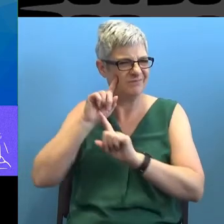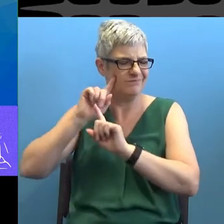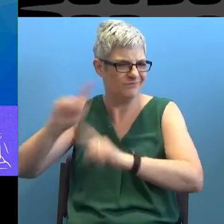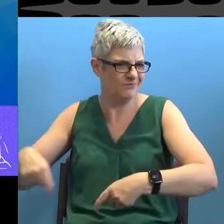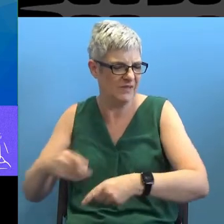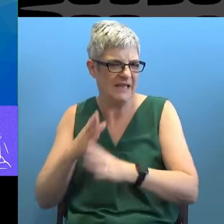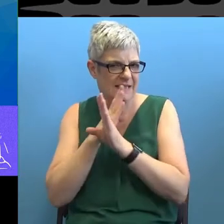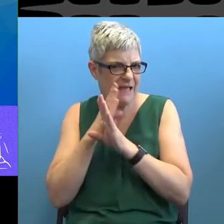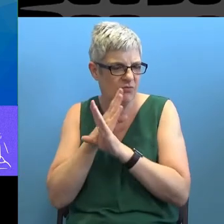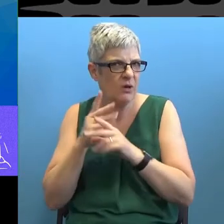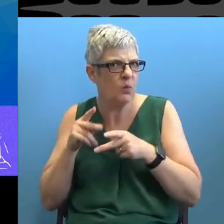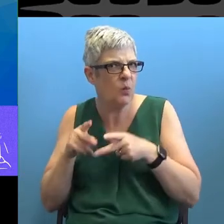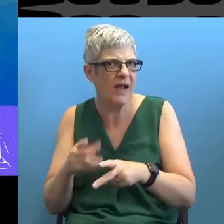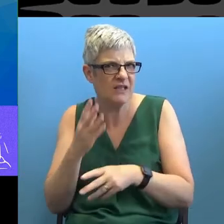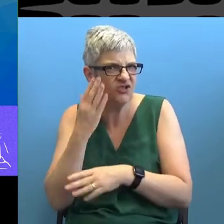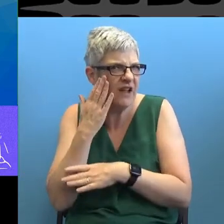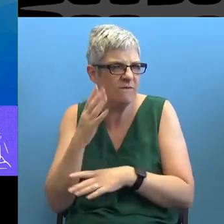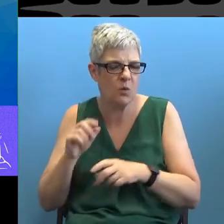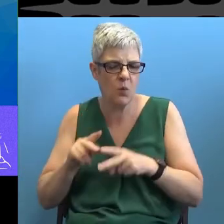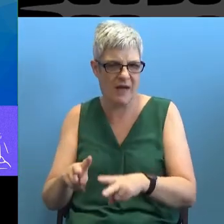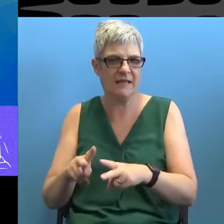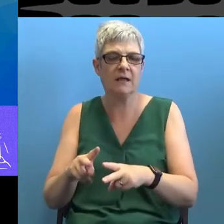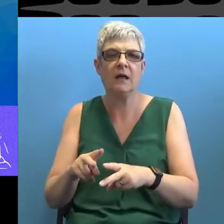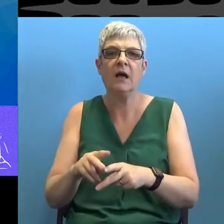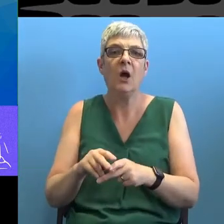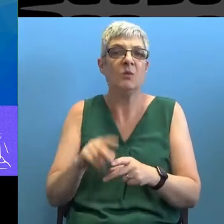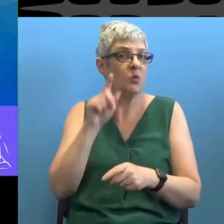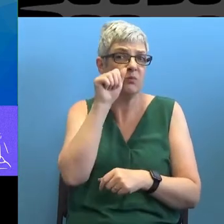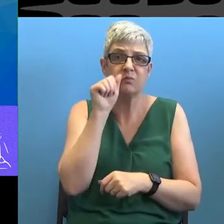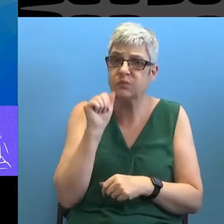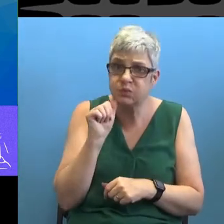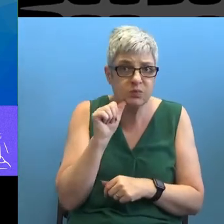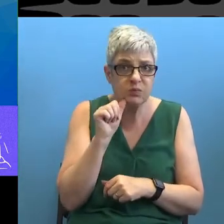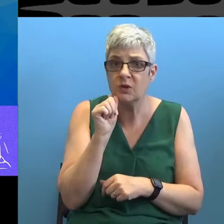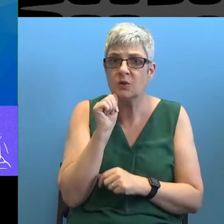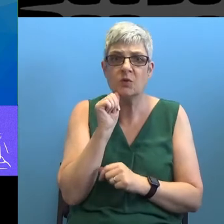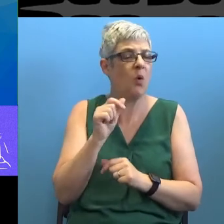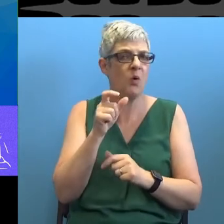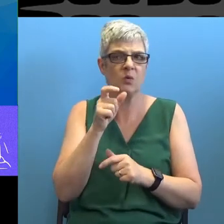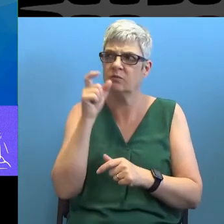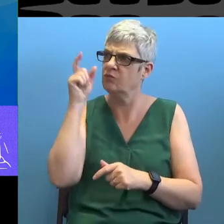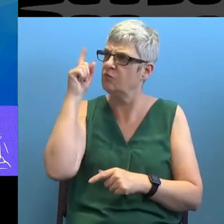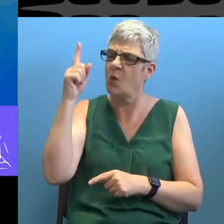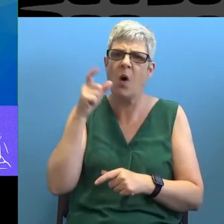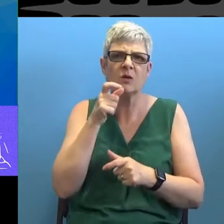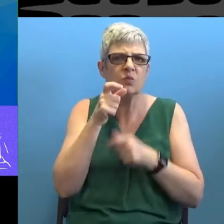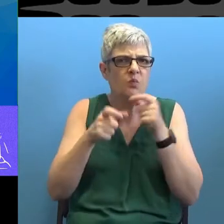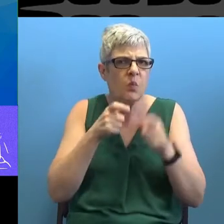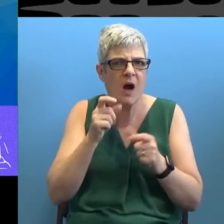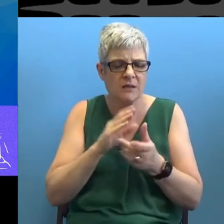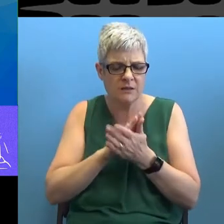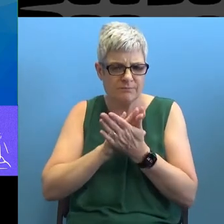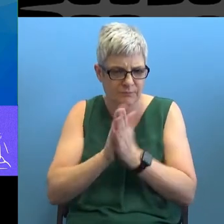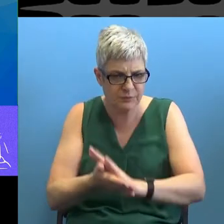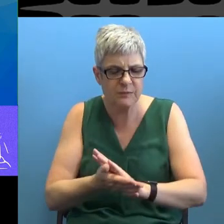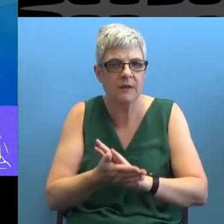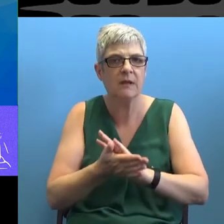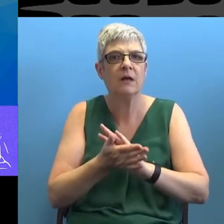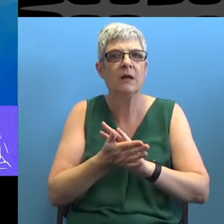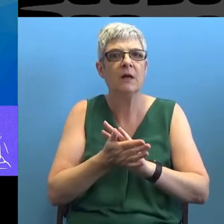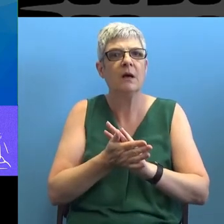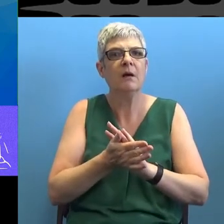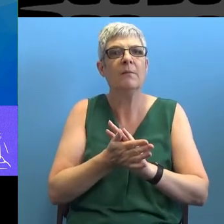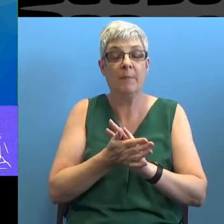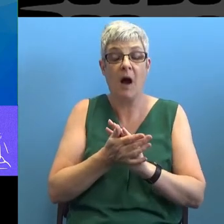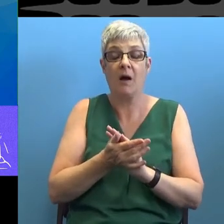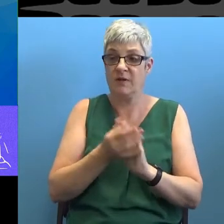shameful ways. We do not use deception, nor do we distort the word of God. On the contrary, by setting forth